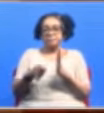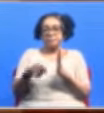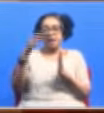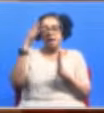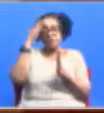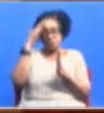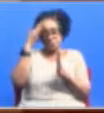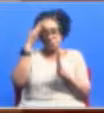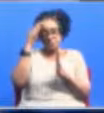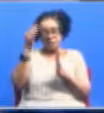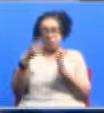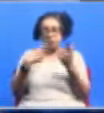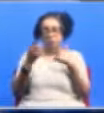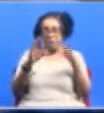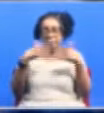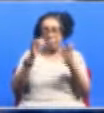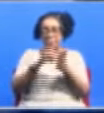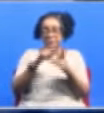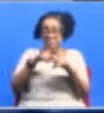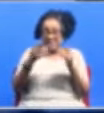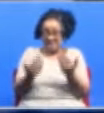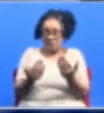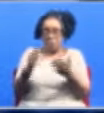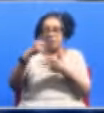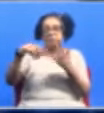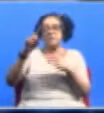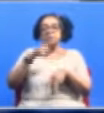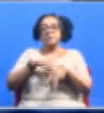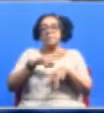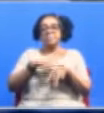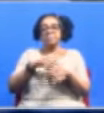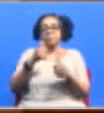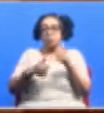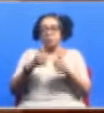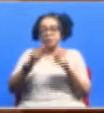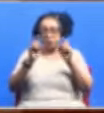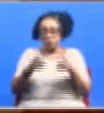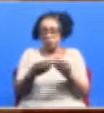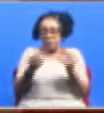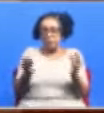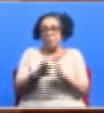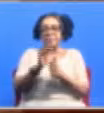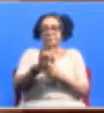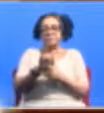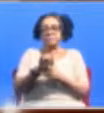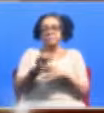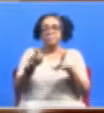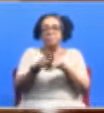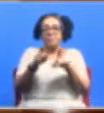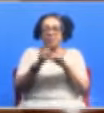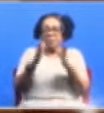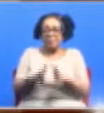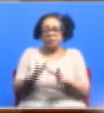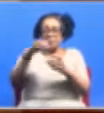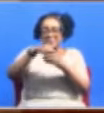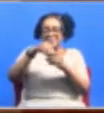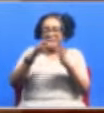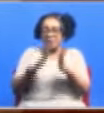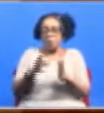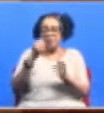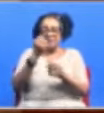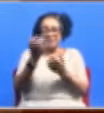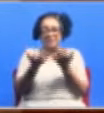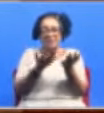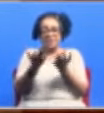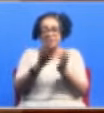think this is the right time. He thought that he should probably visit that agenda. As an insider and a person who has served in the JSC,